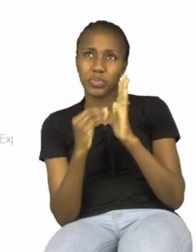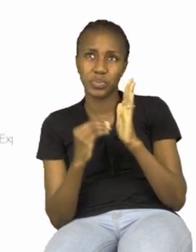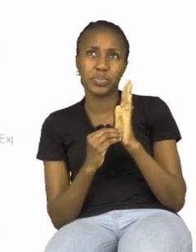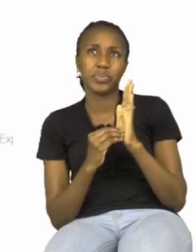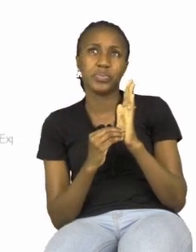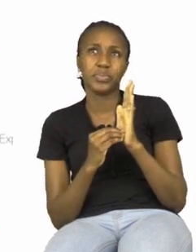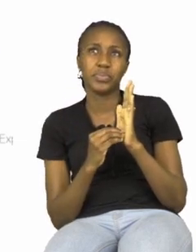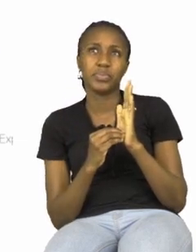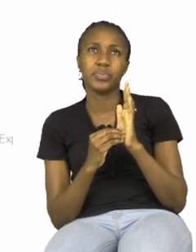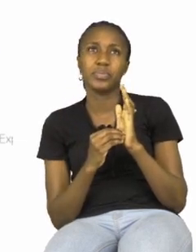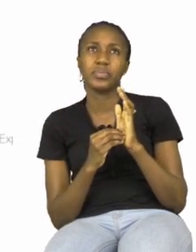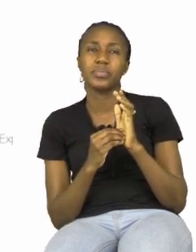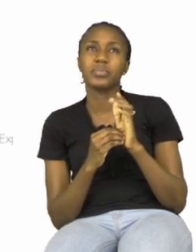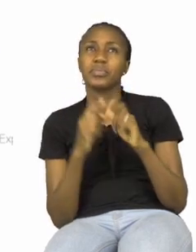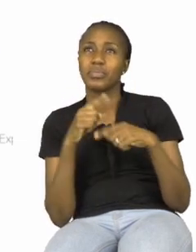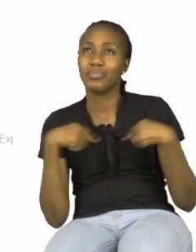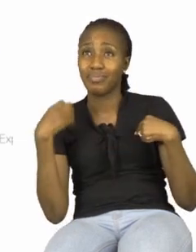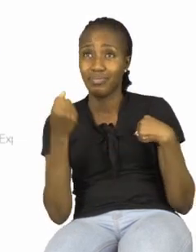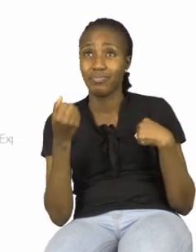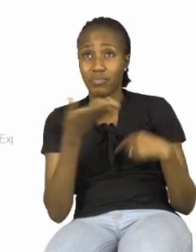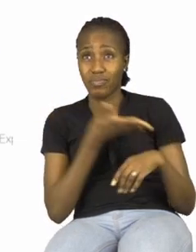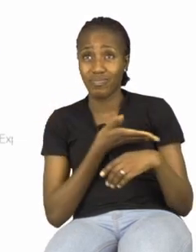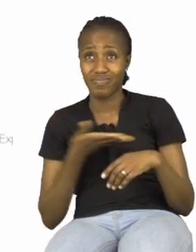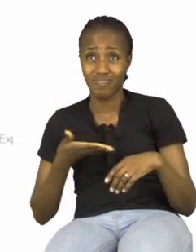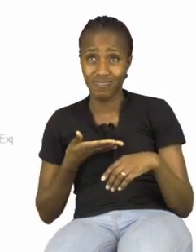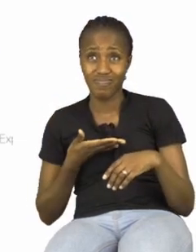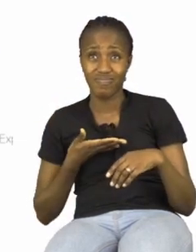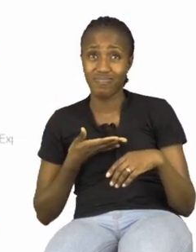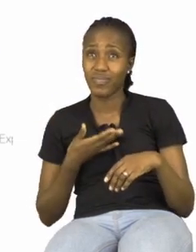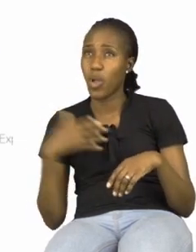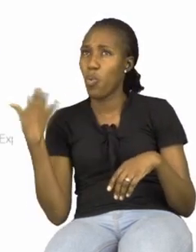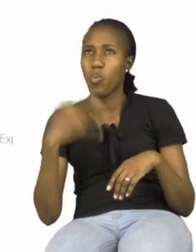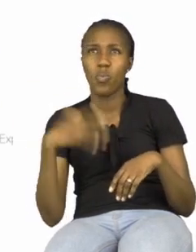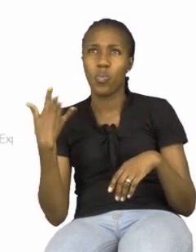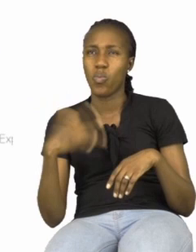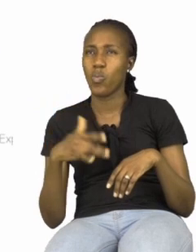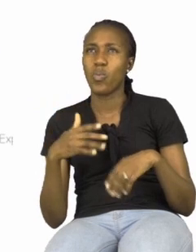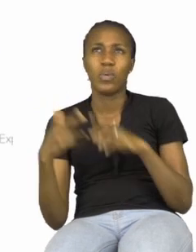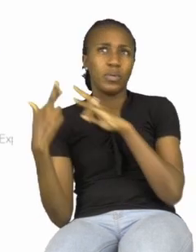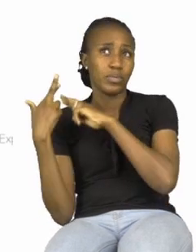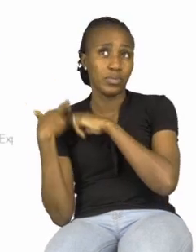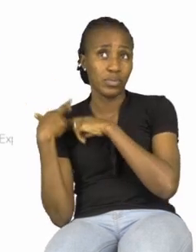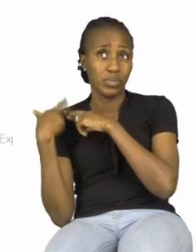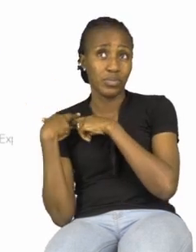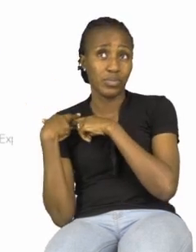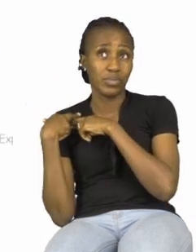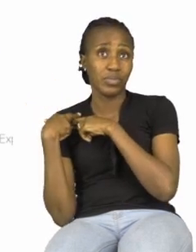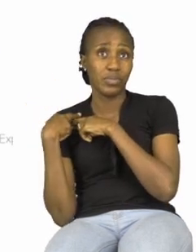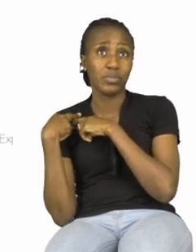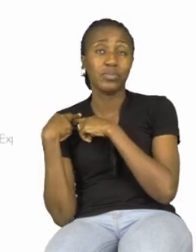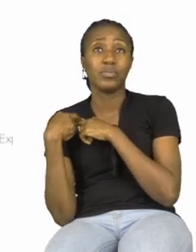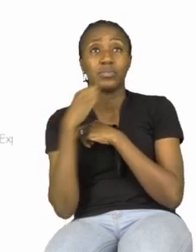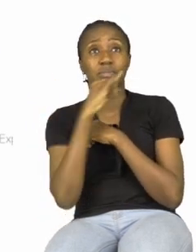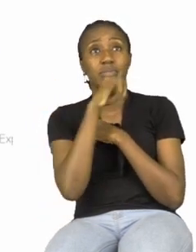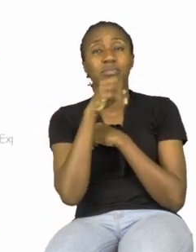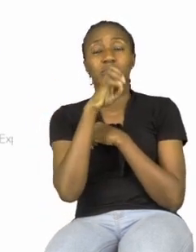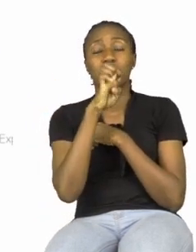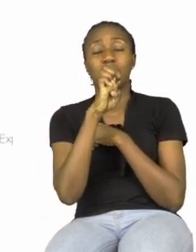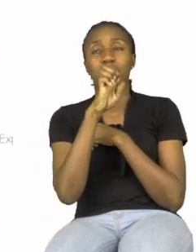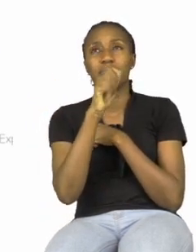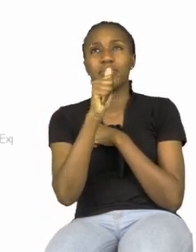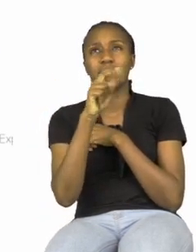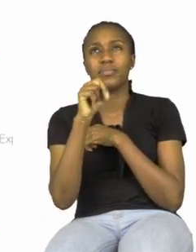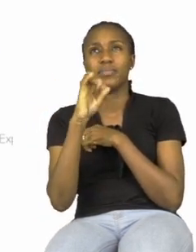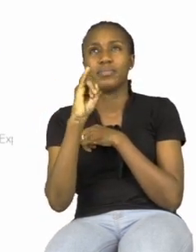a phenomenal lady running the websites, and the contact details are out there. So Janine van der Merwe, she will take you